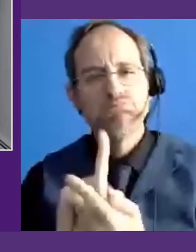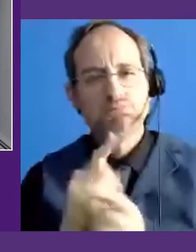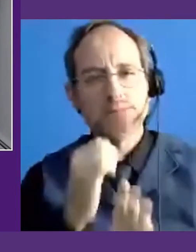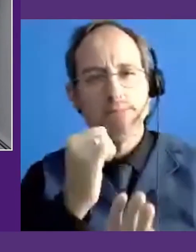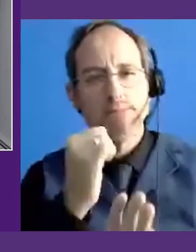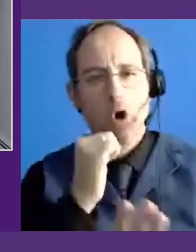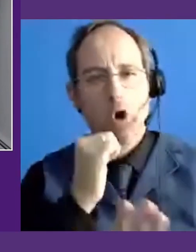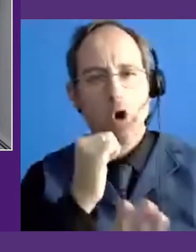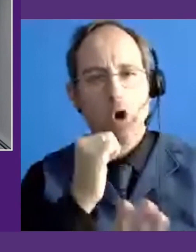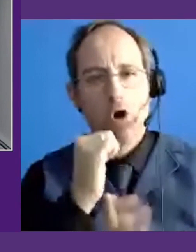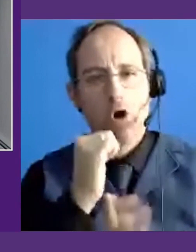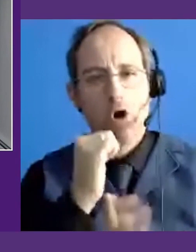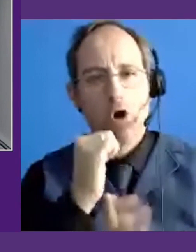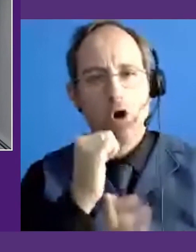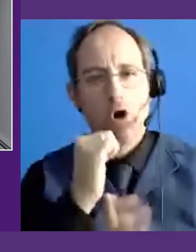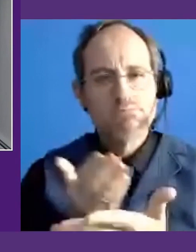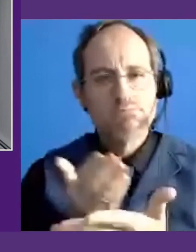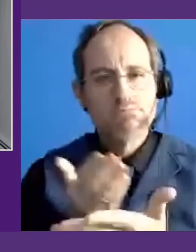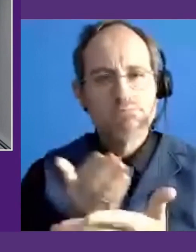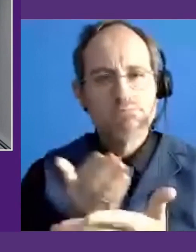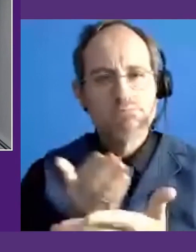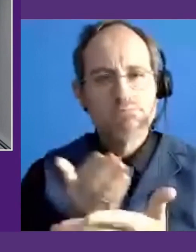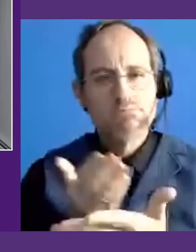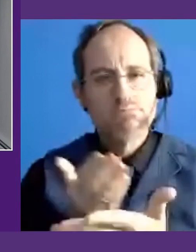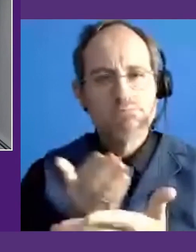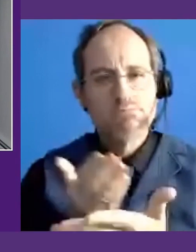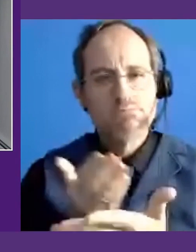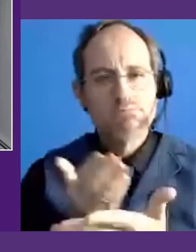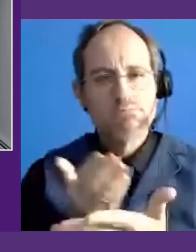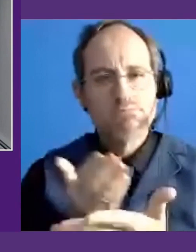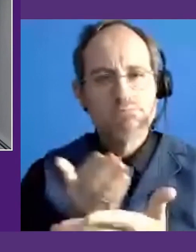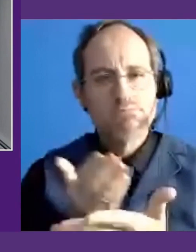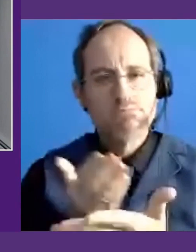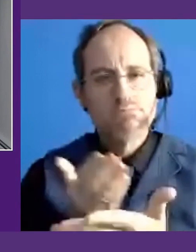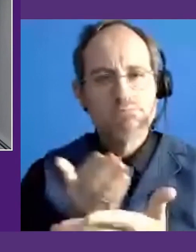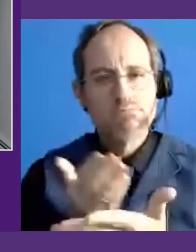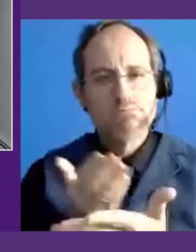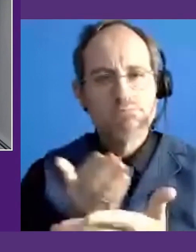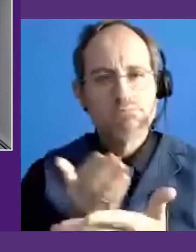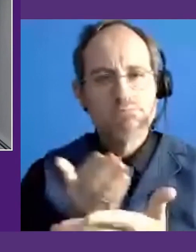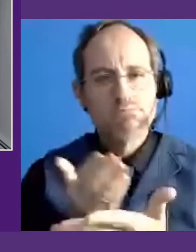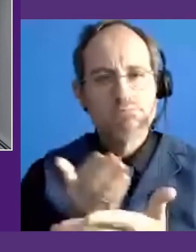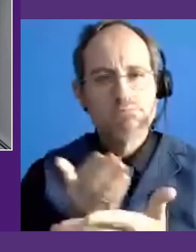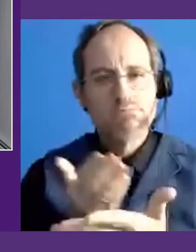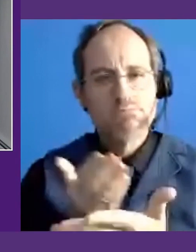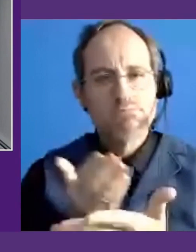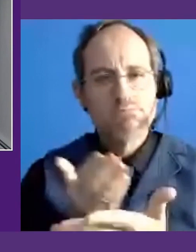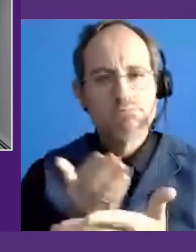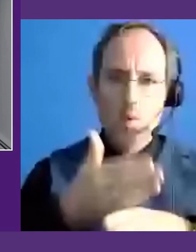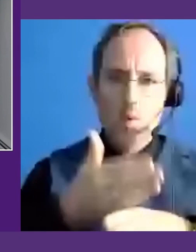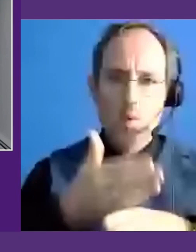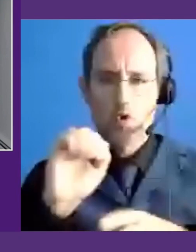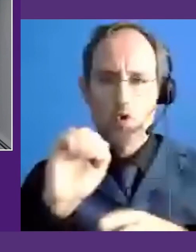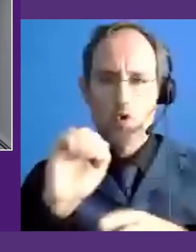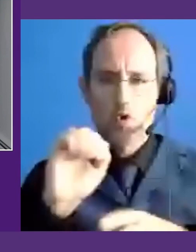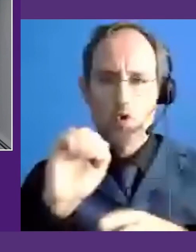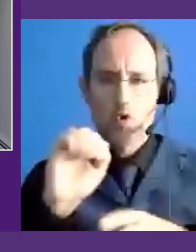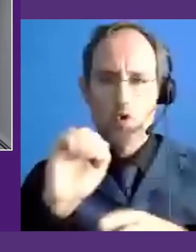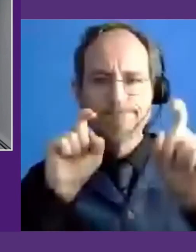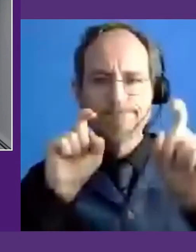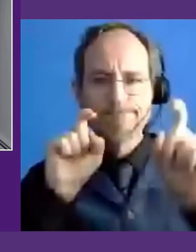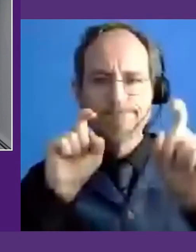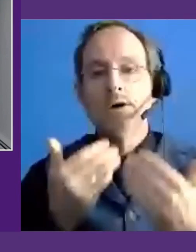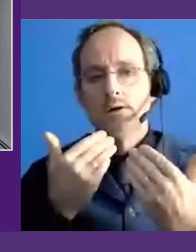there, and it's amazing to see the work that you're producing and all of the thought that's going into that sort of sense of direction and the progression that's being made. And